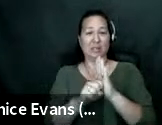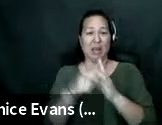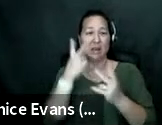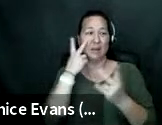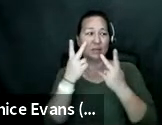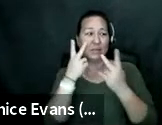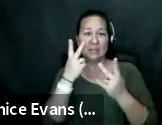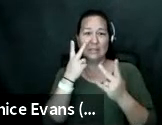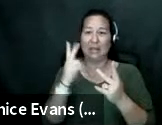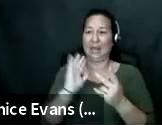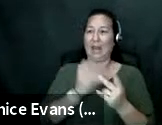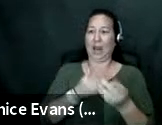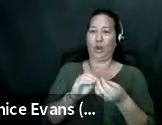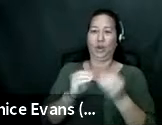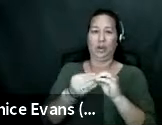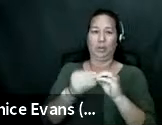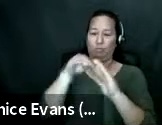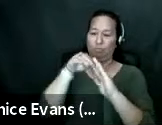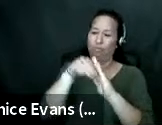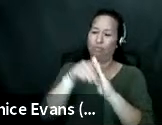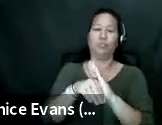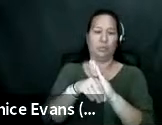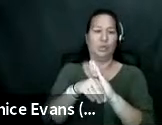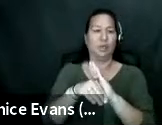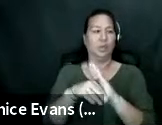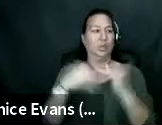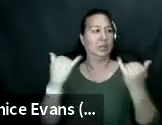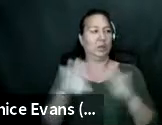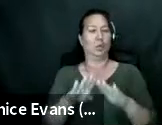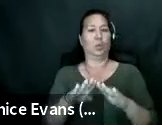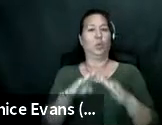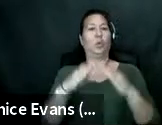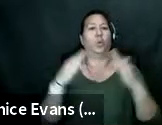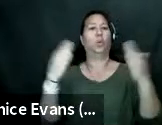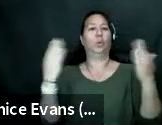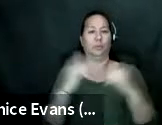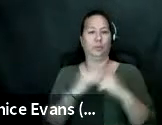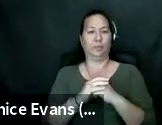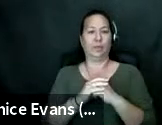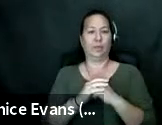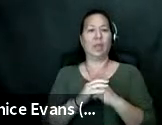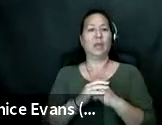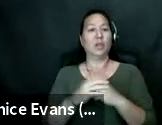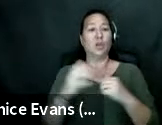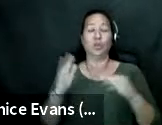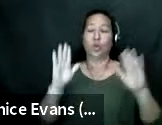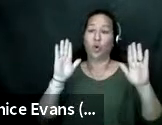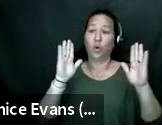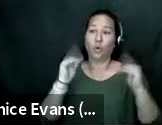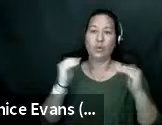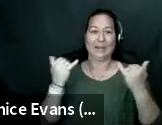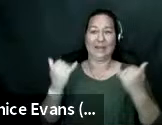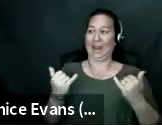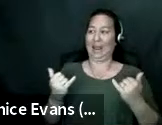that means is that everyday life will essentially feel like it did before COVID-19